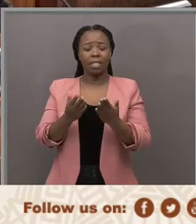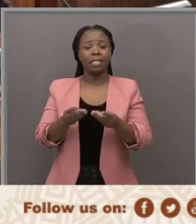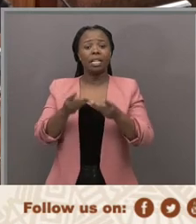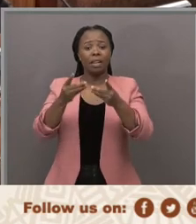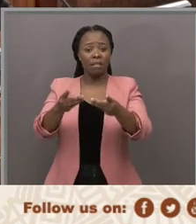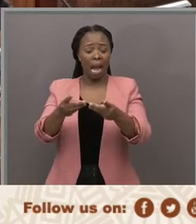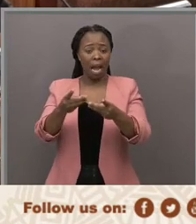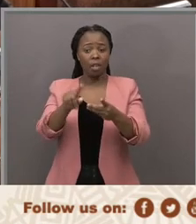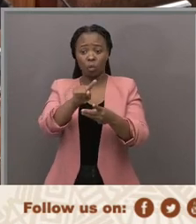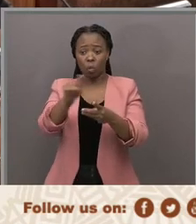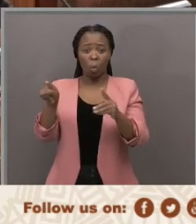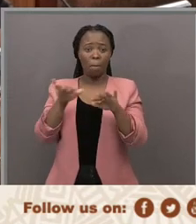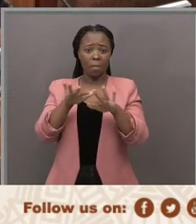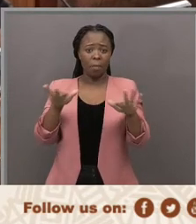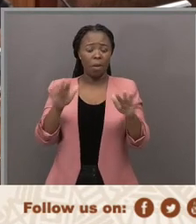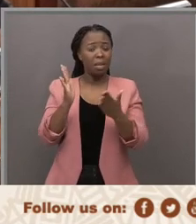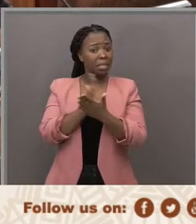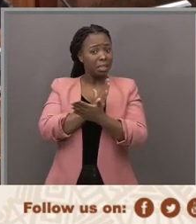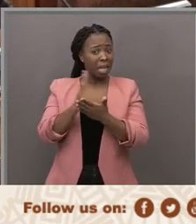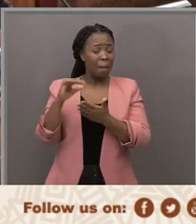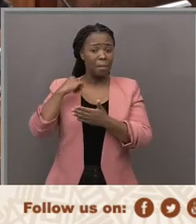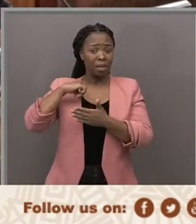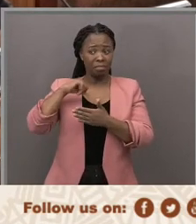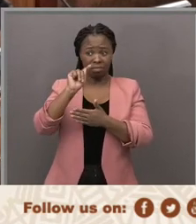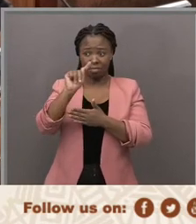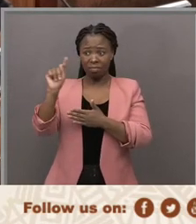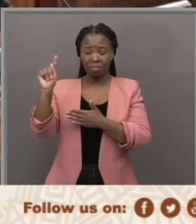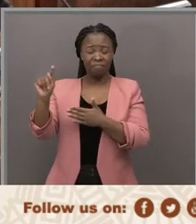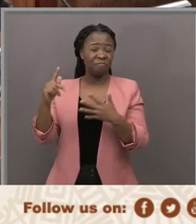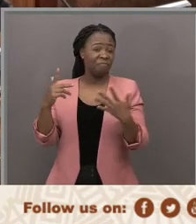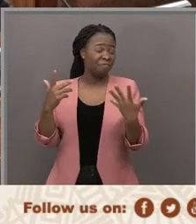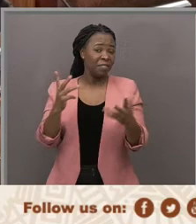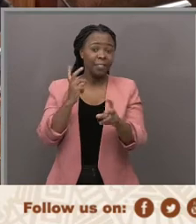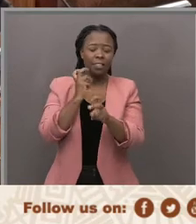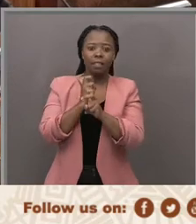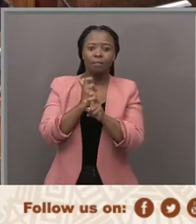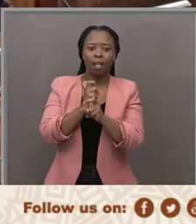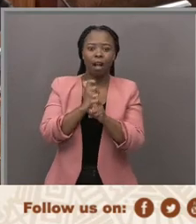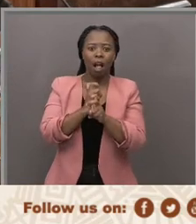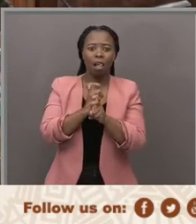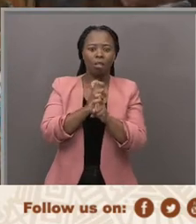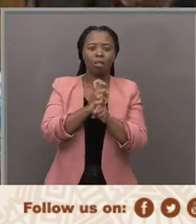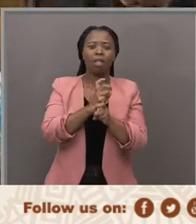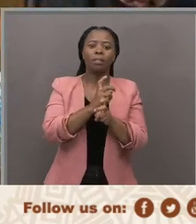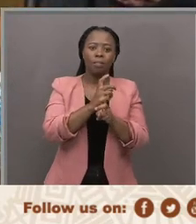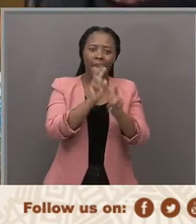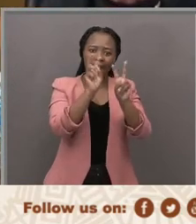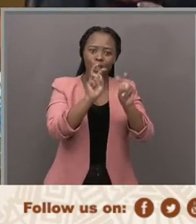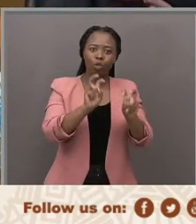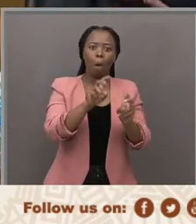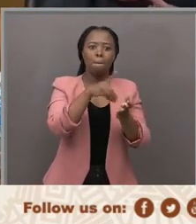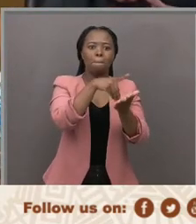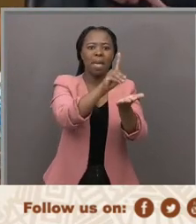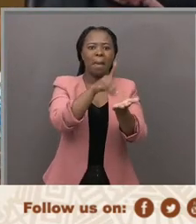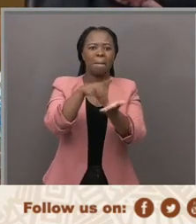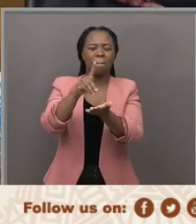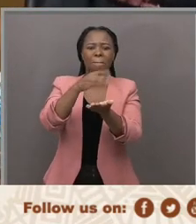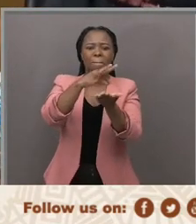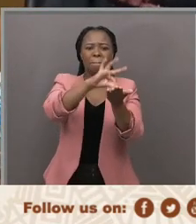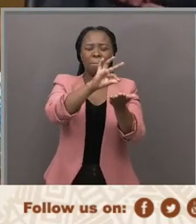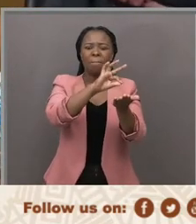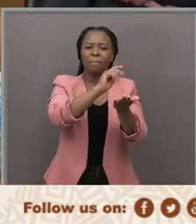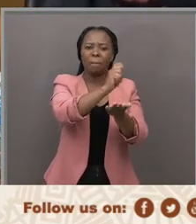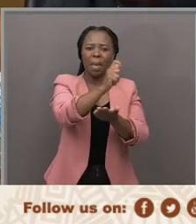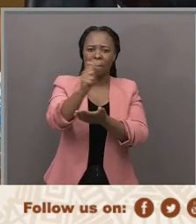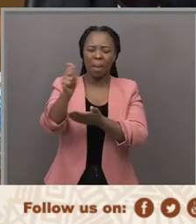of our municipalities, and they are not few, have difficulties in paying creditors such as Eskom and Rainwater. And the